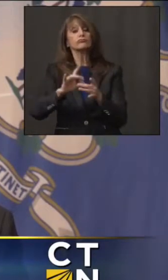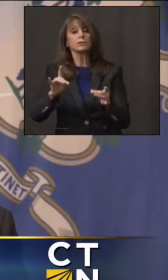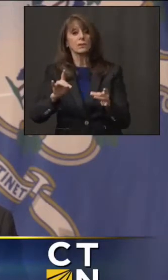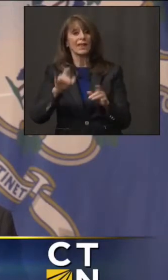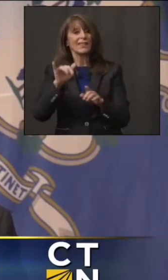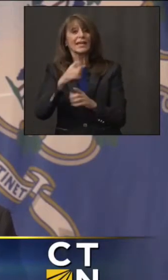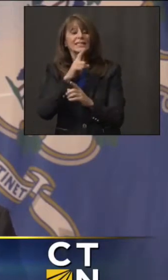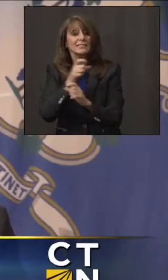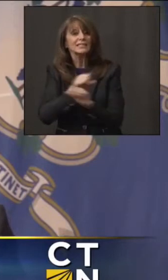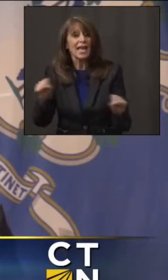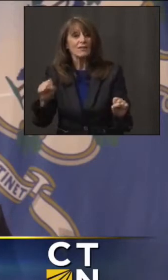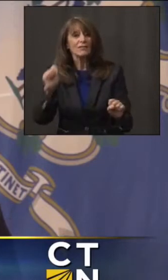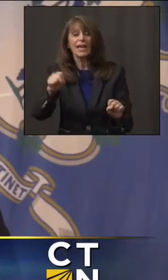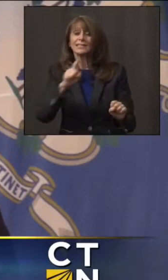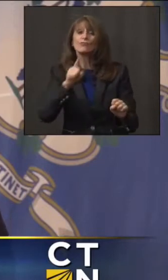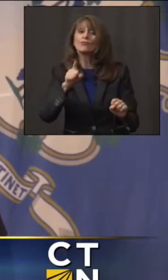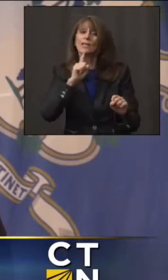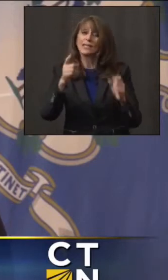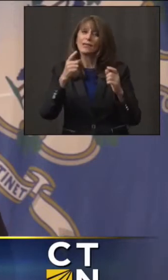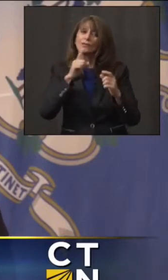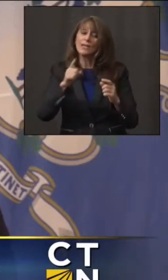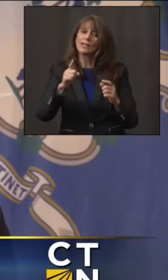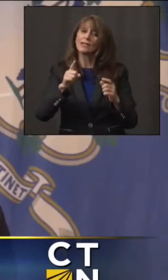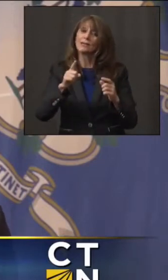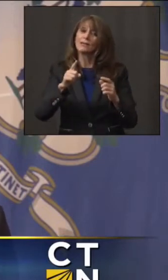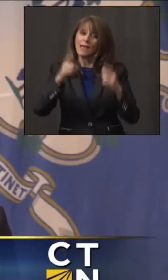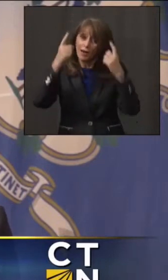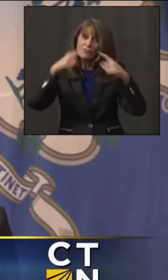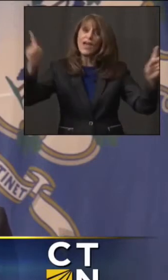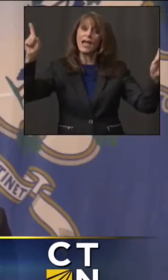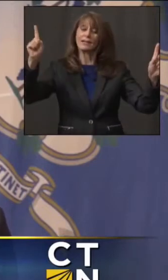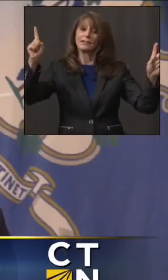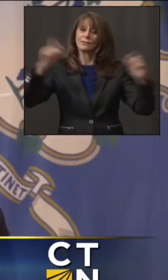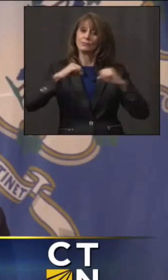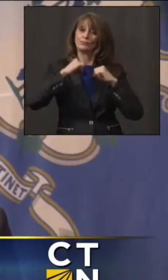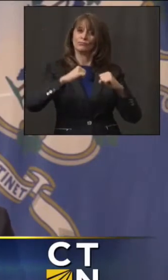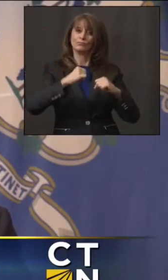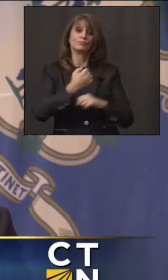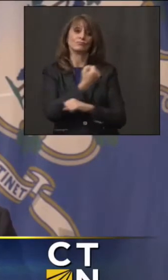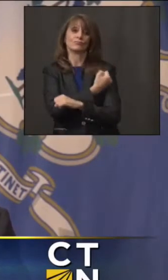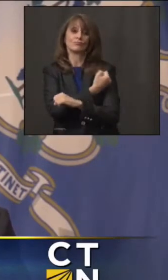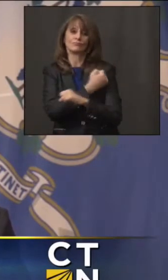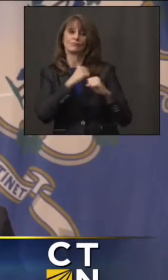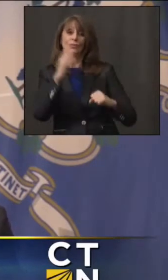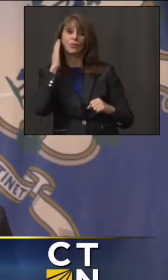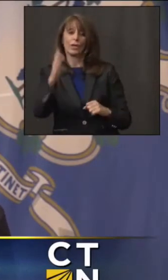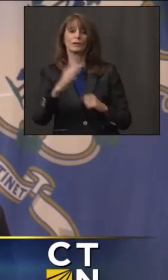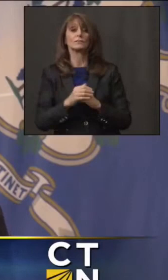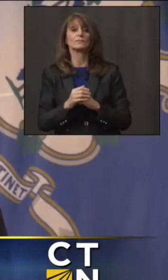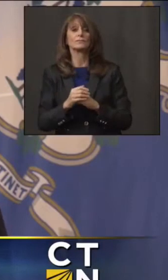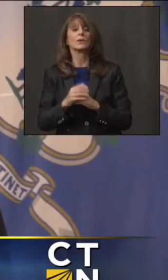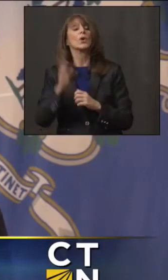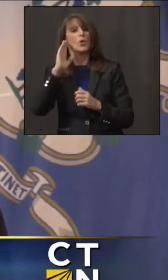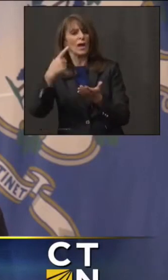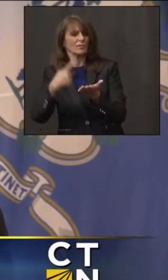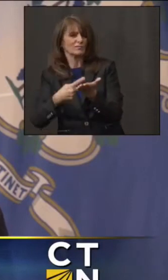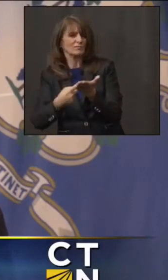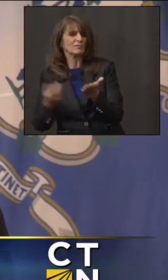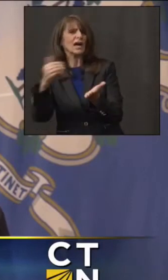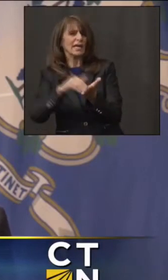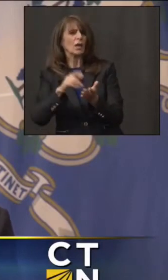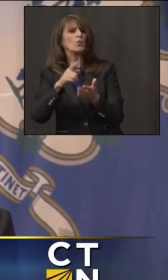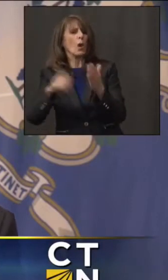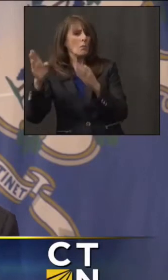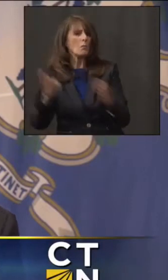it's surprisingly effective. So I think it's on Thursday we'll probably have Deirdre back on to tell you what our vaccination strategy